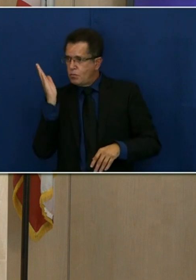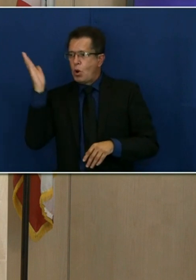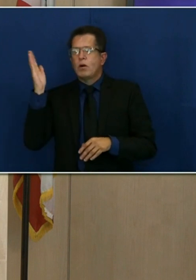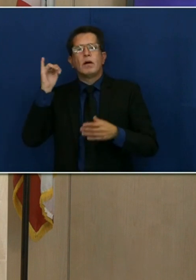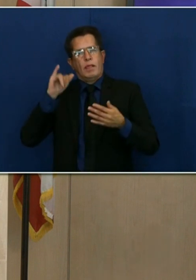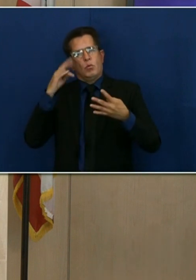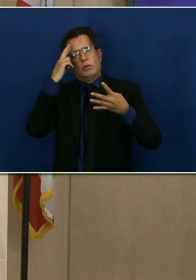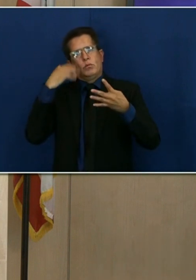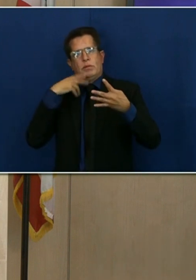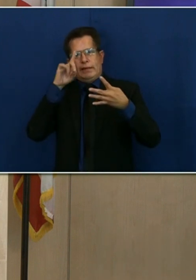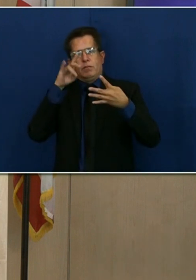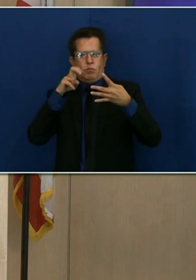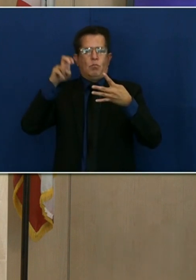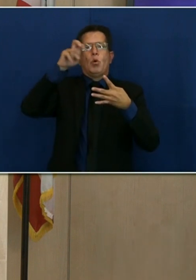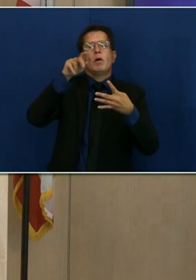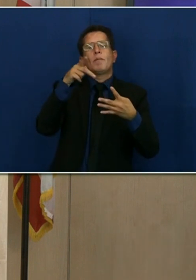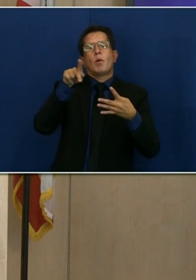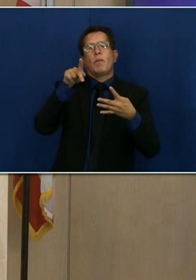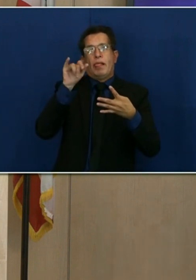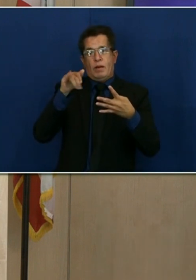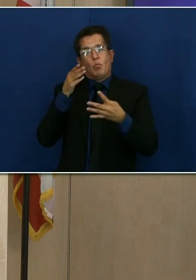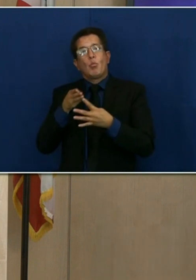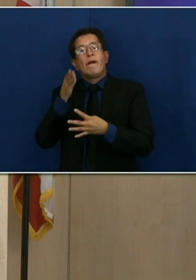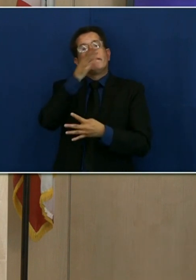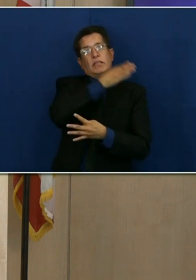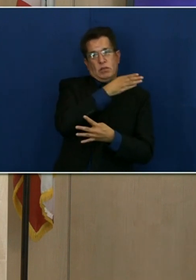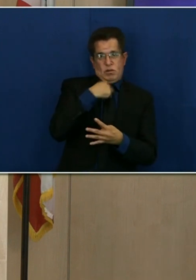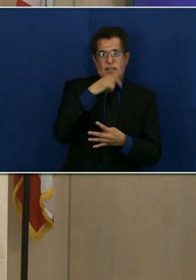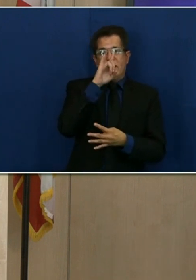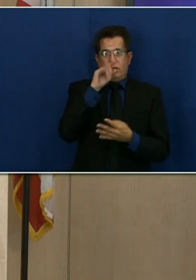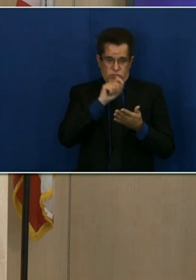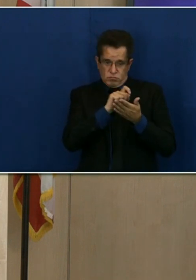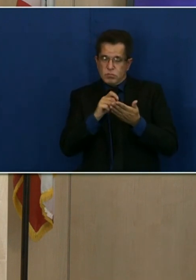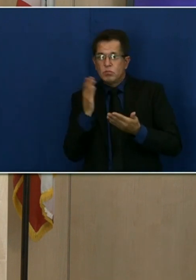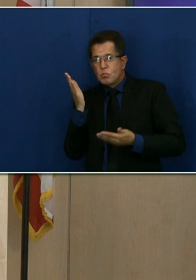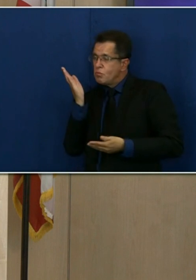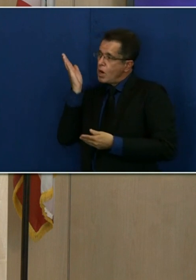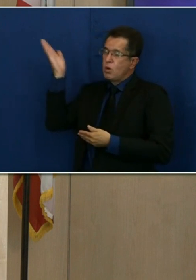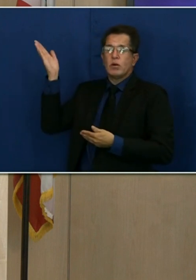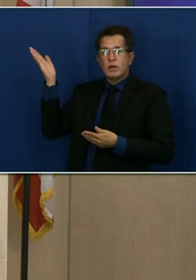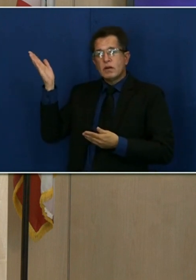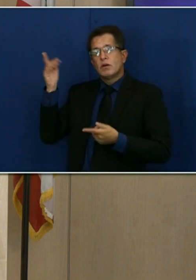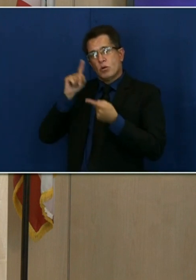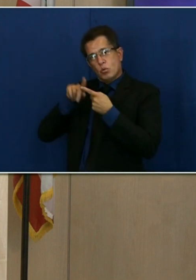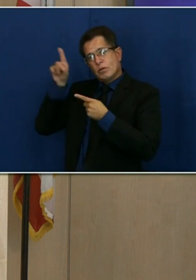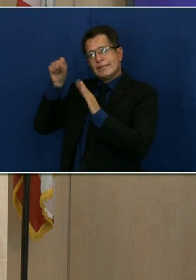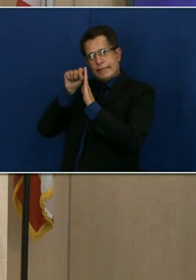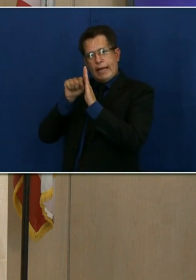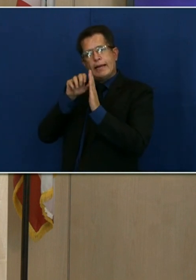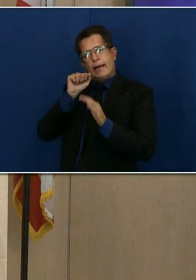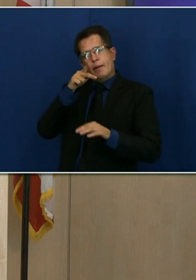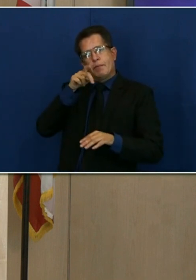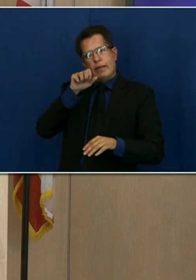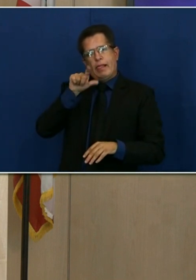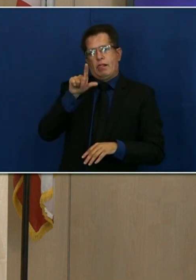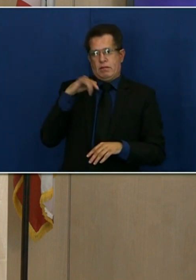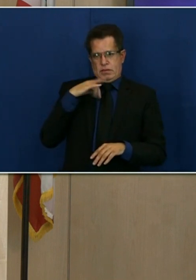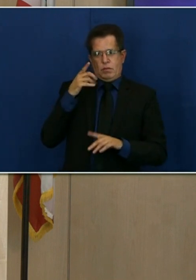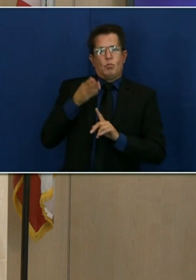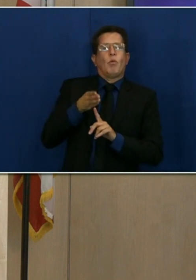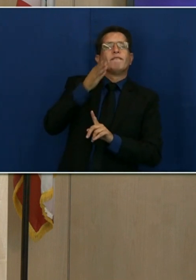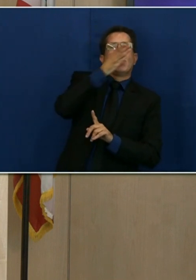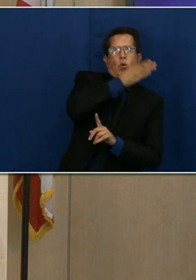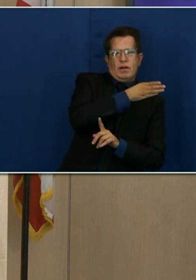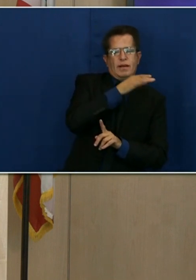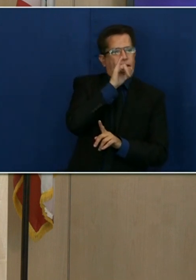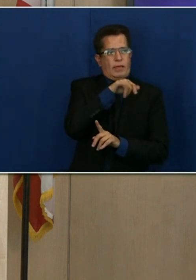tier. The previous adjudication intents or appeal requests